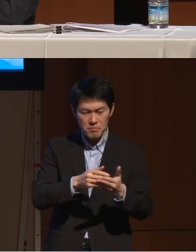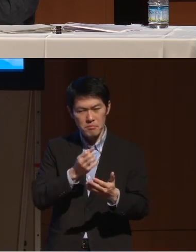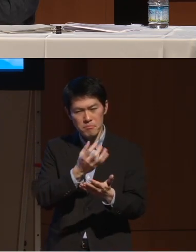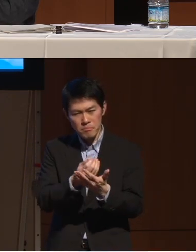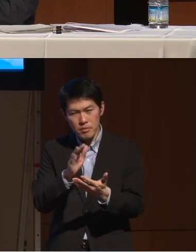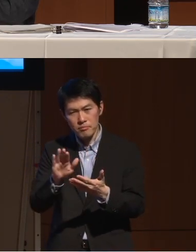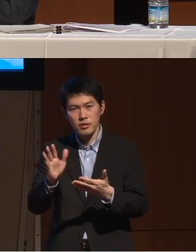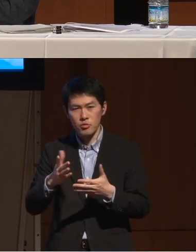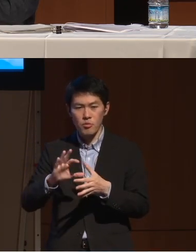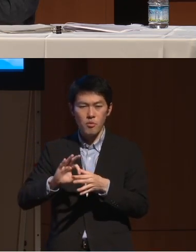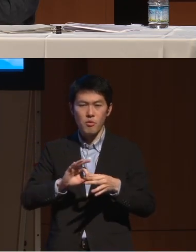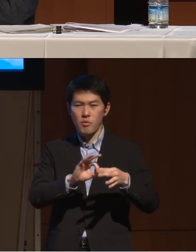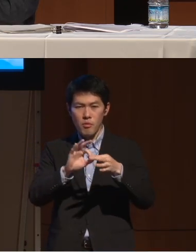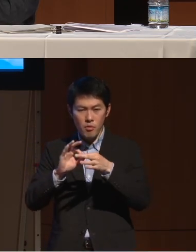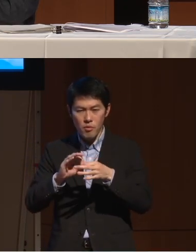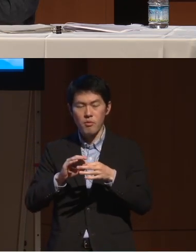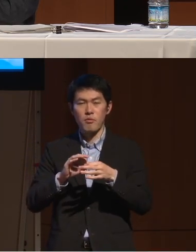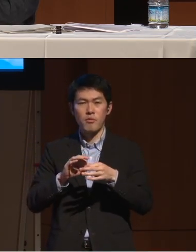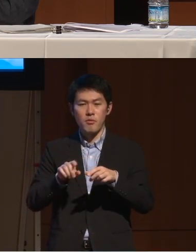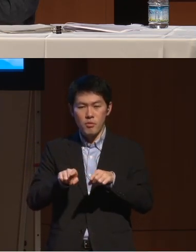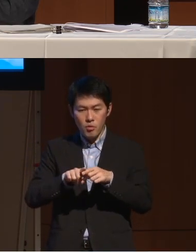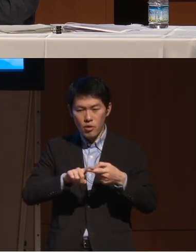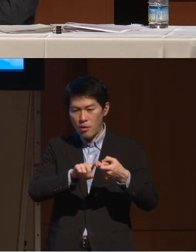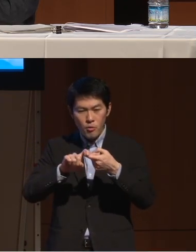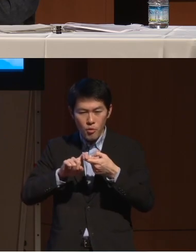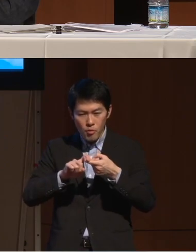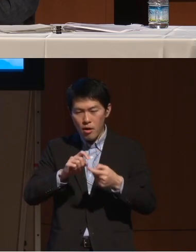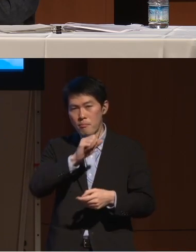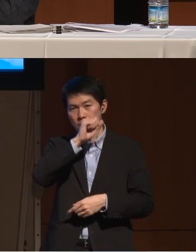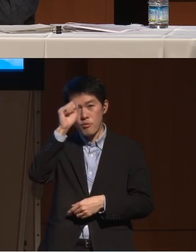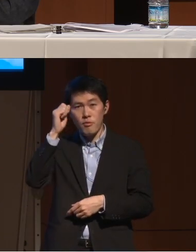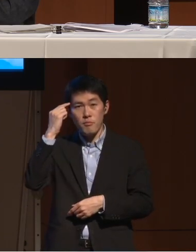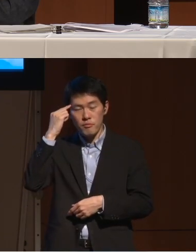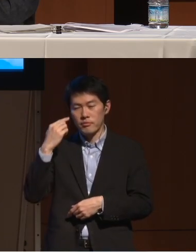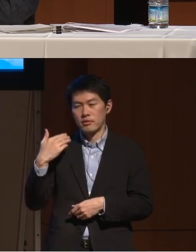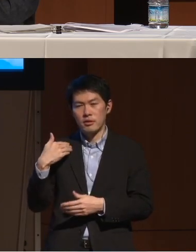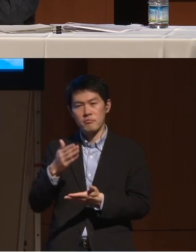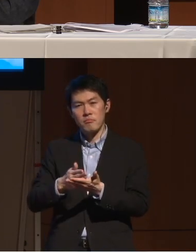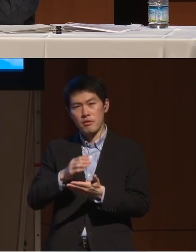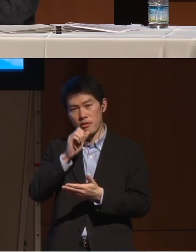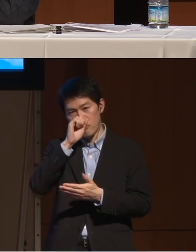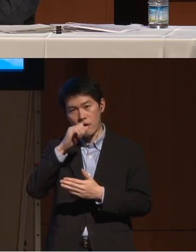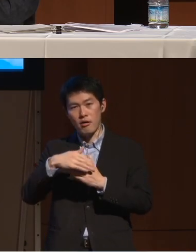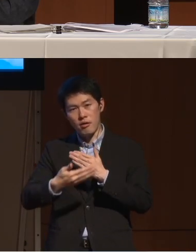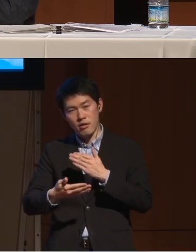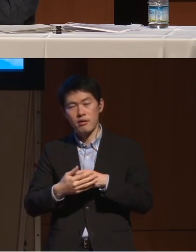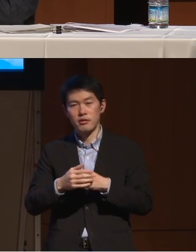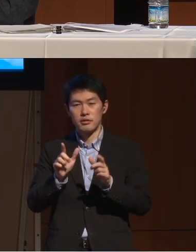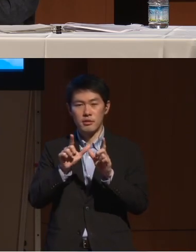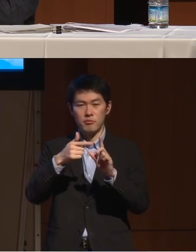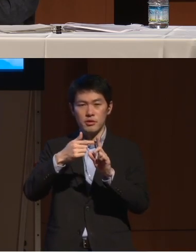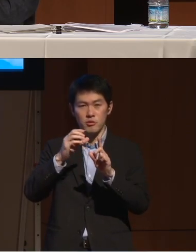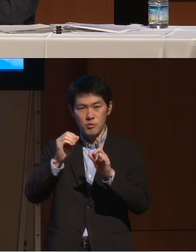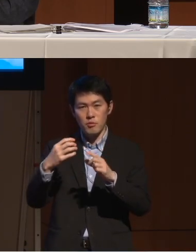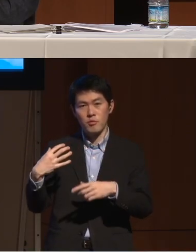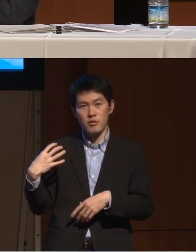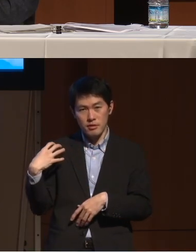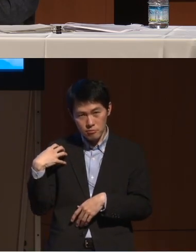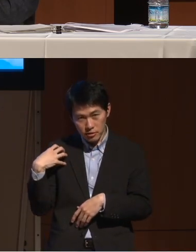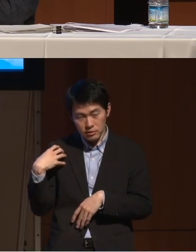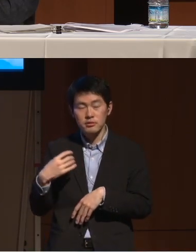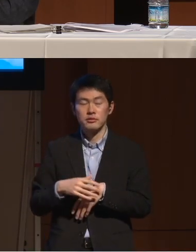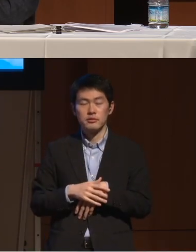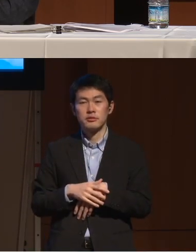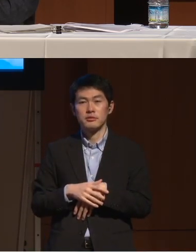should just say, because I neglected to mention this earlier, I should say that WHO's role in elevating